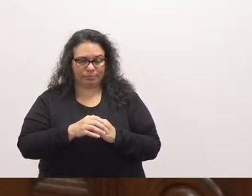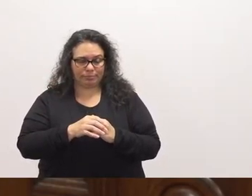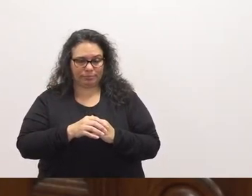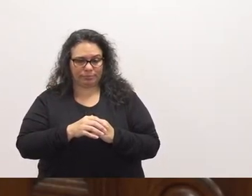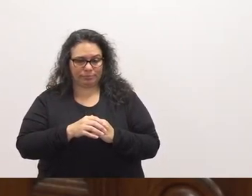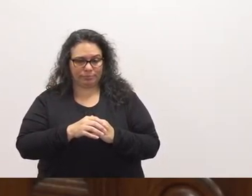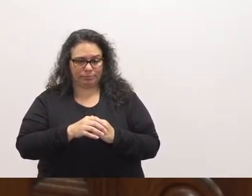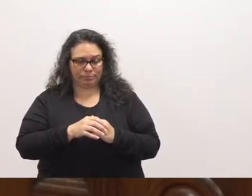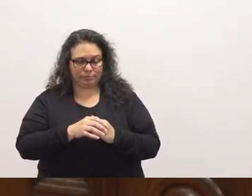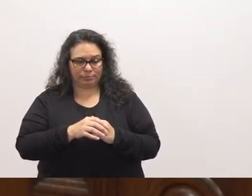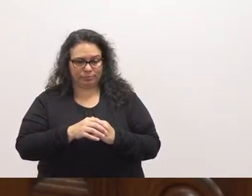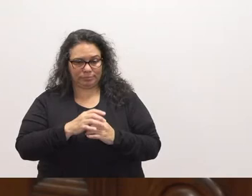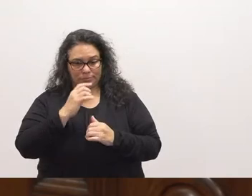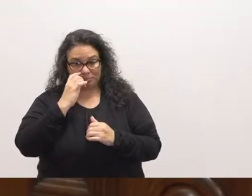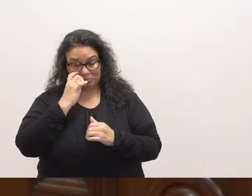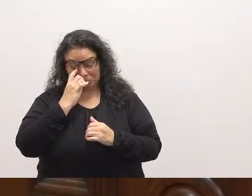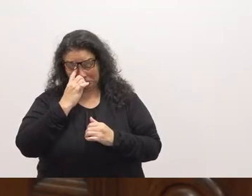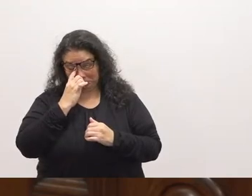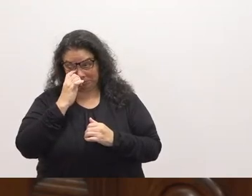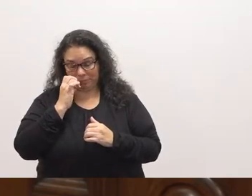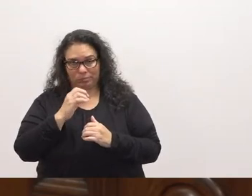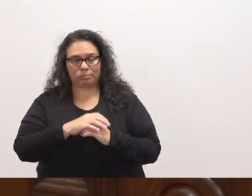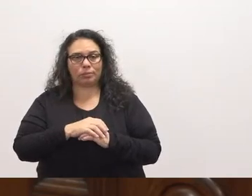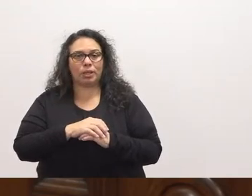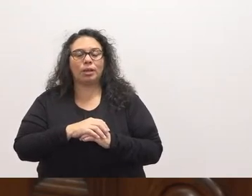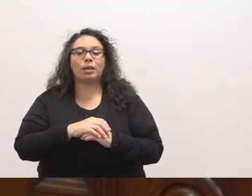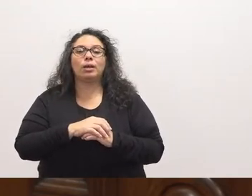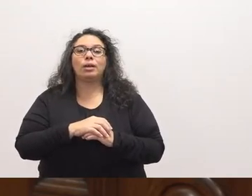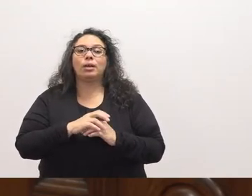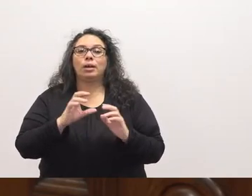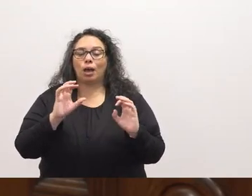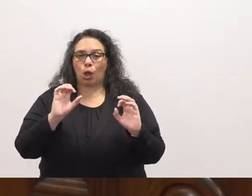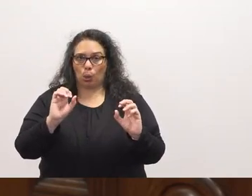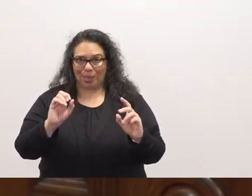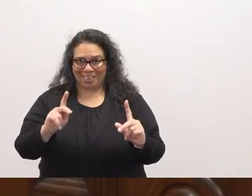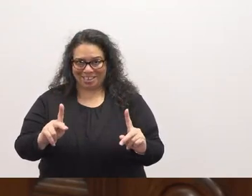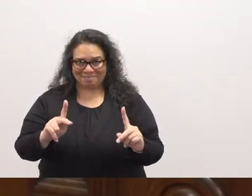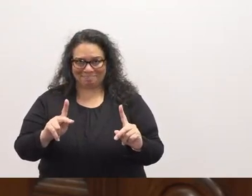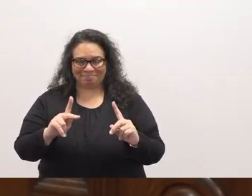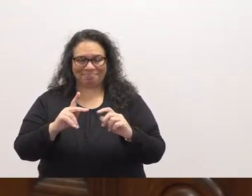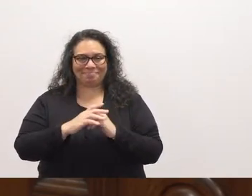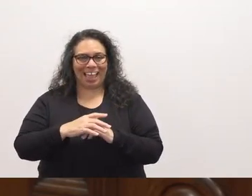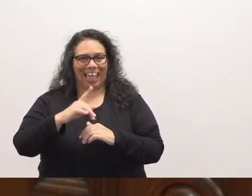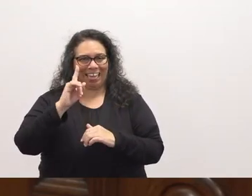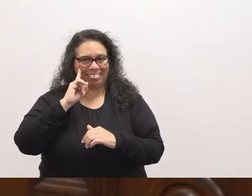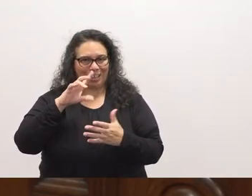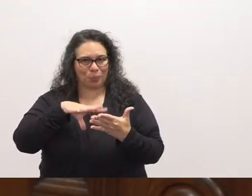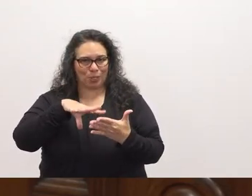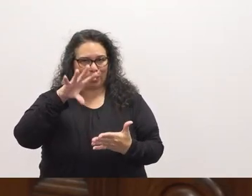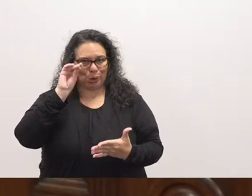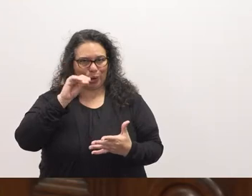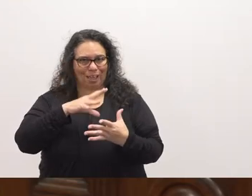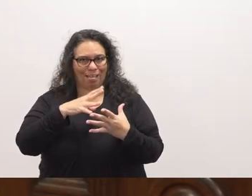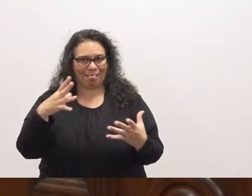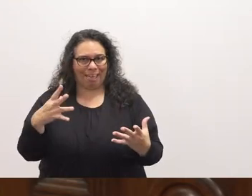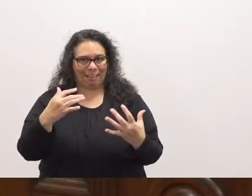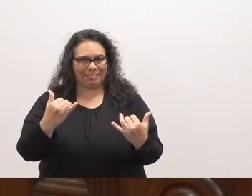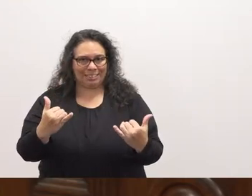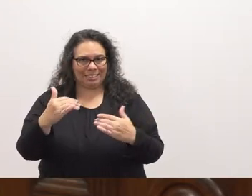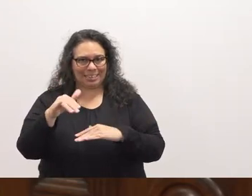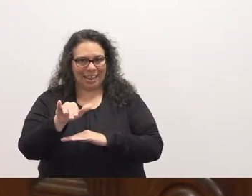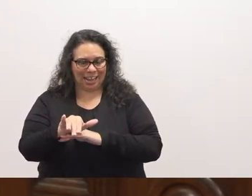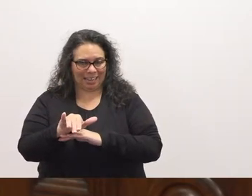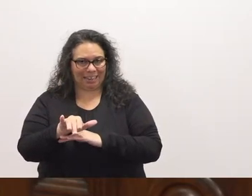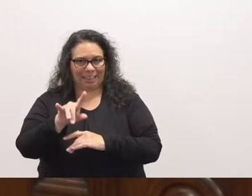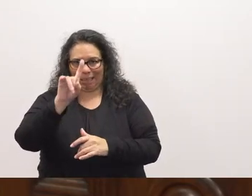It's not the way it's done. No. Okay. Okay, so I think we've learned a lot tonight.